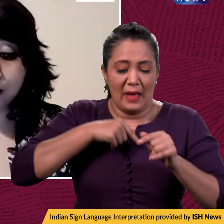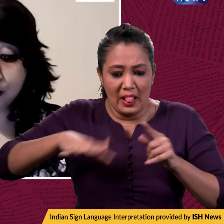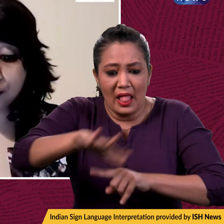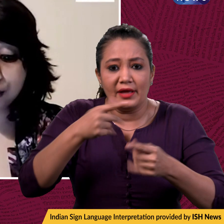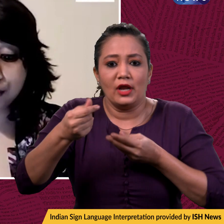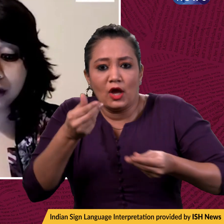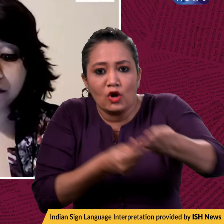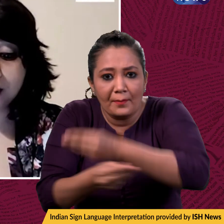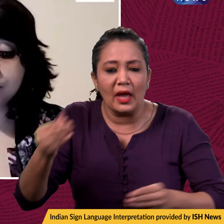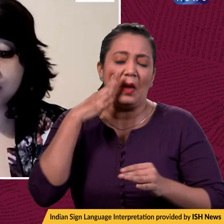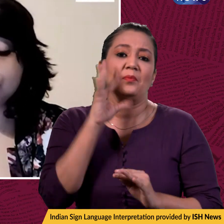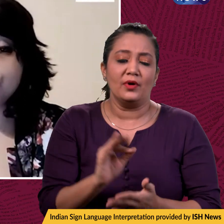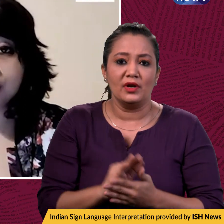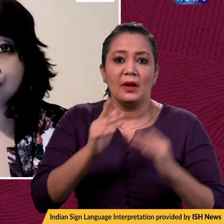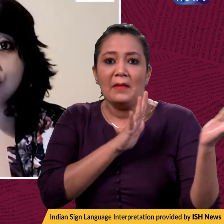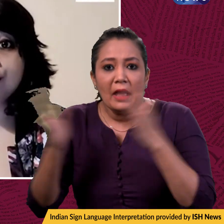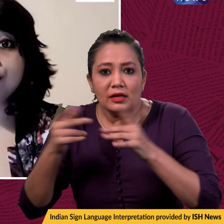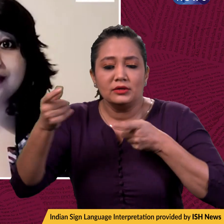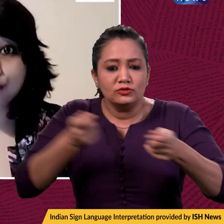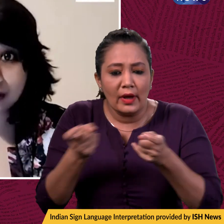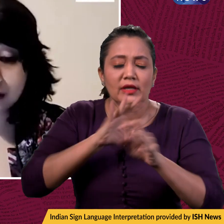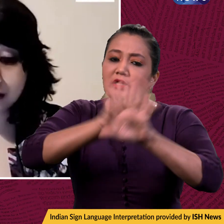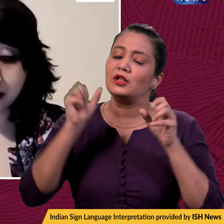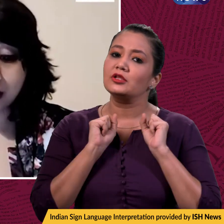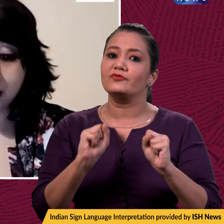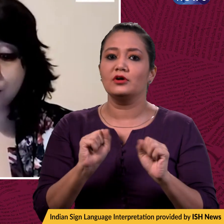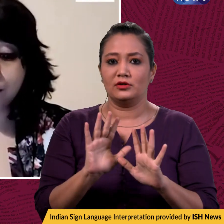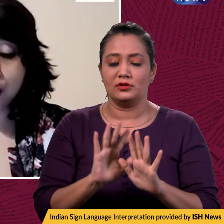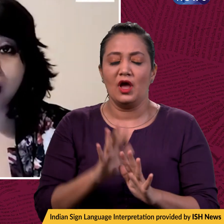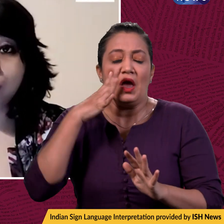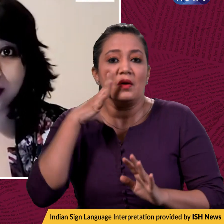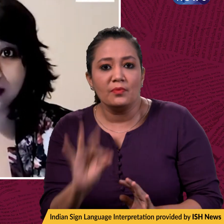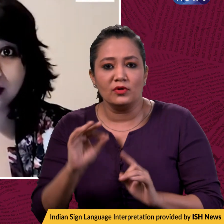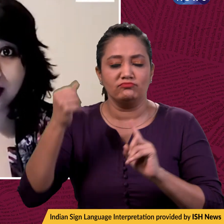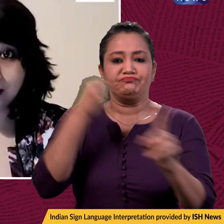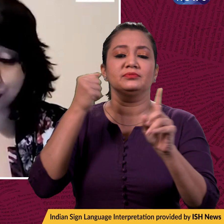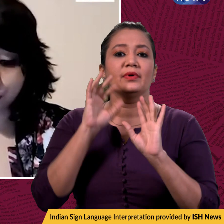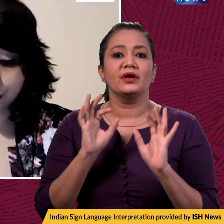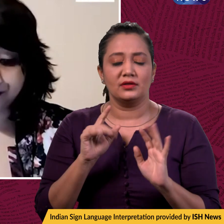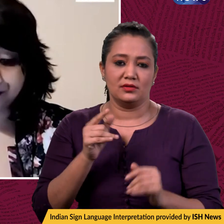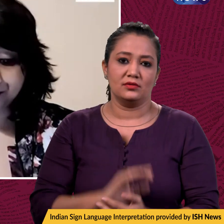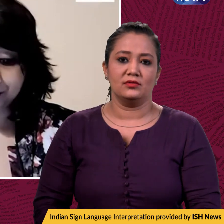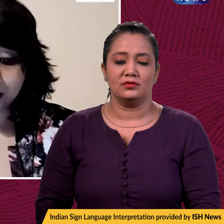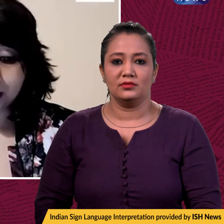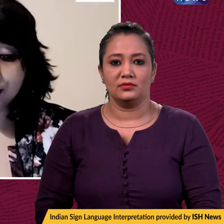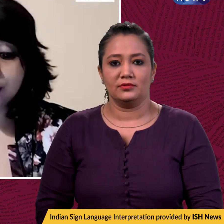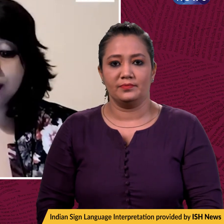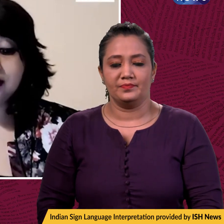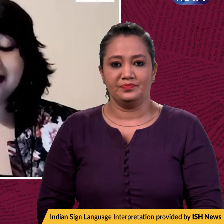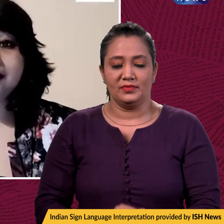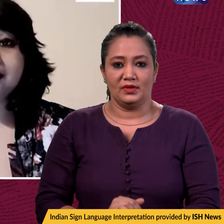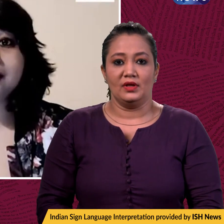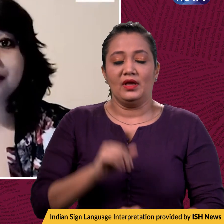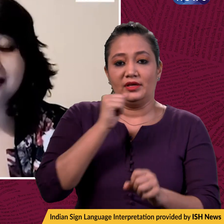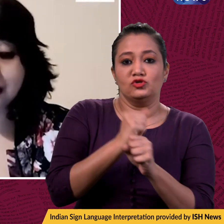land, we are not immune to the impact of climate change. So it's critical we pull our weight, end quote. Now,